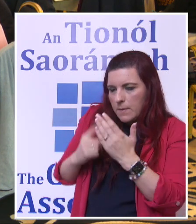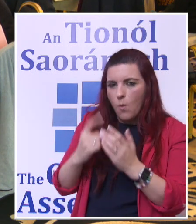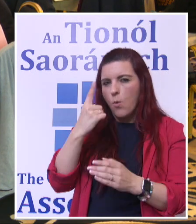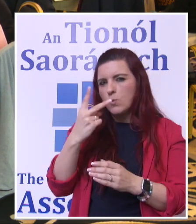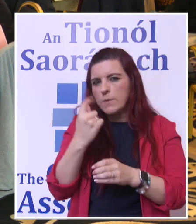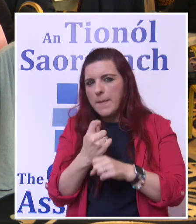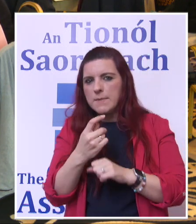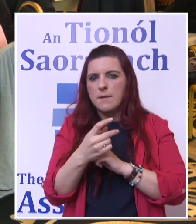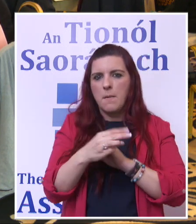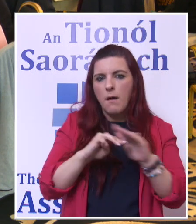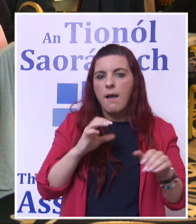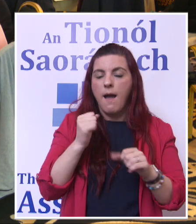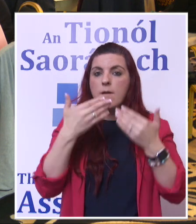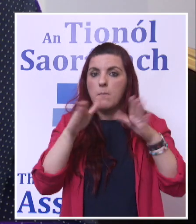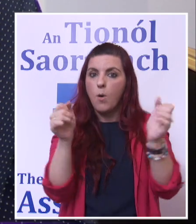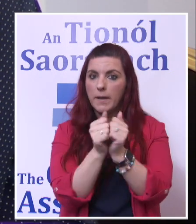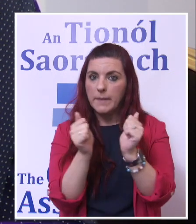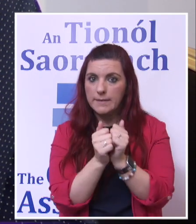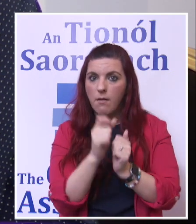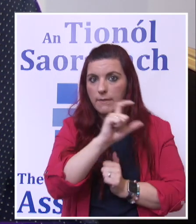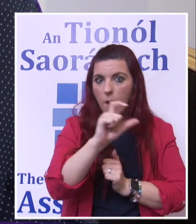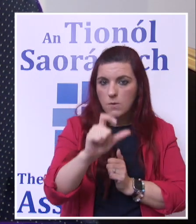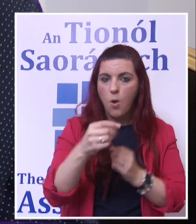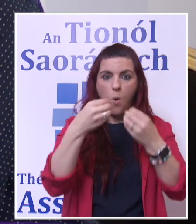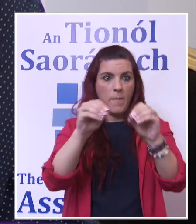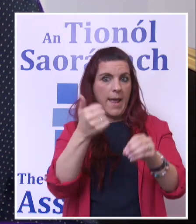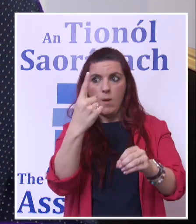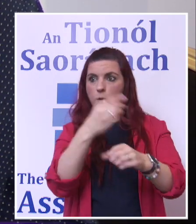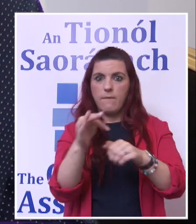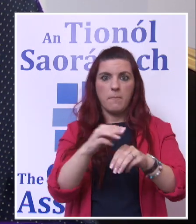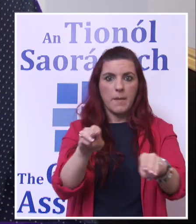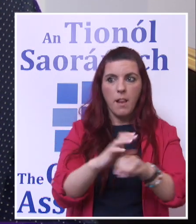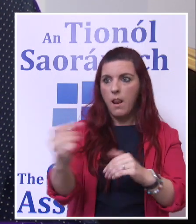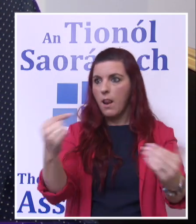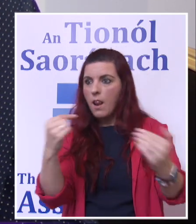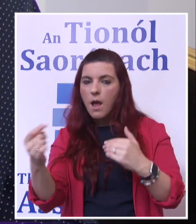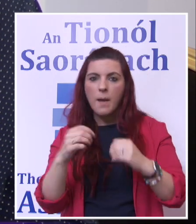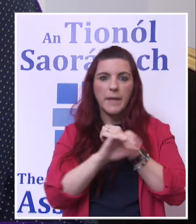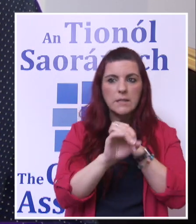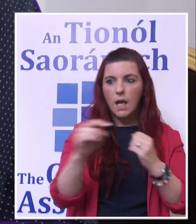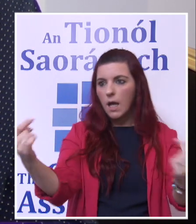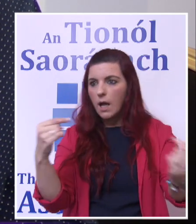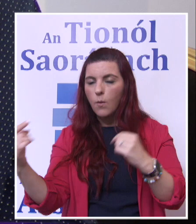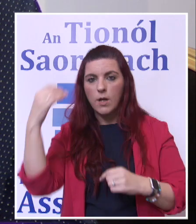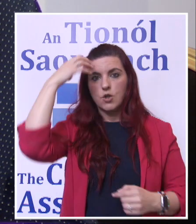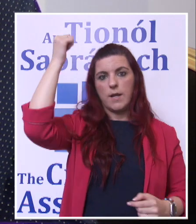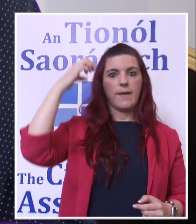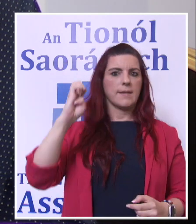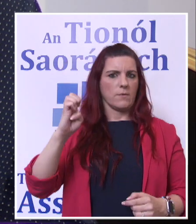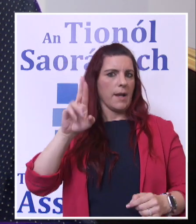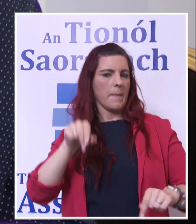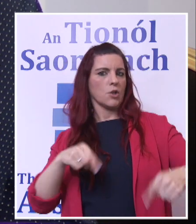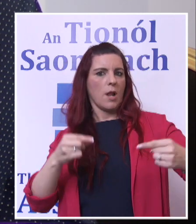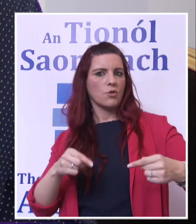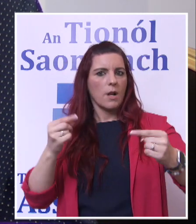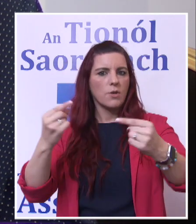is a public meeting of the council, open to the public, open to the media, where the chief executive can be challenged